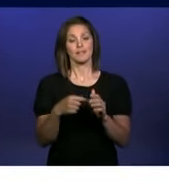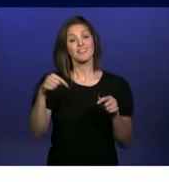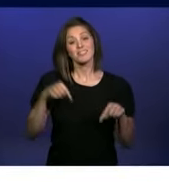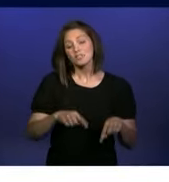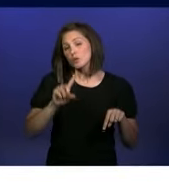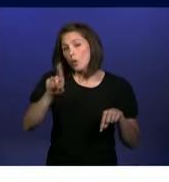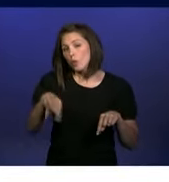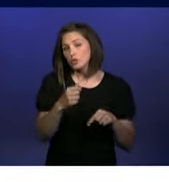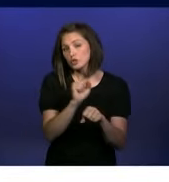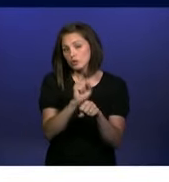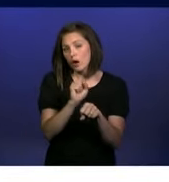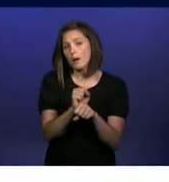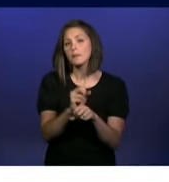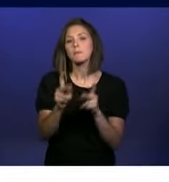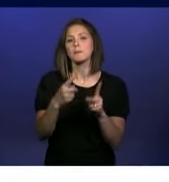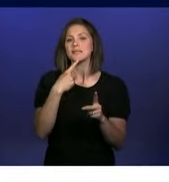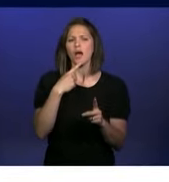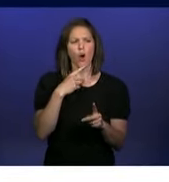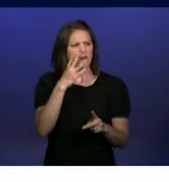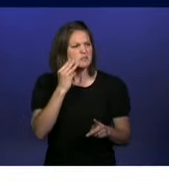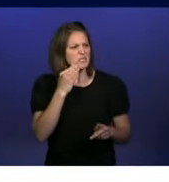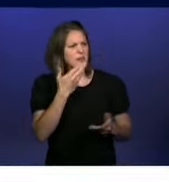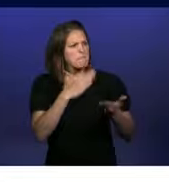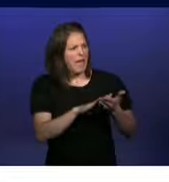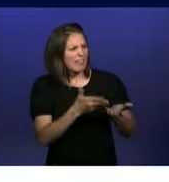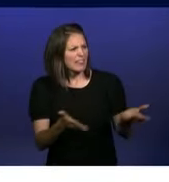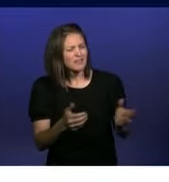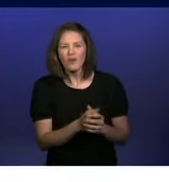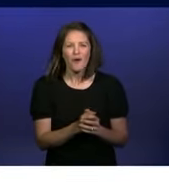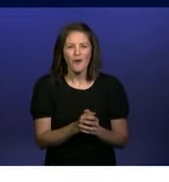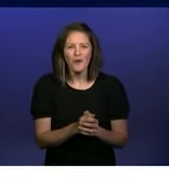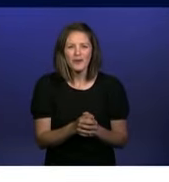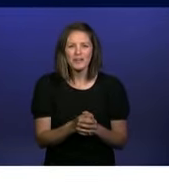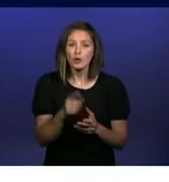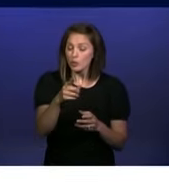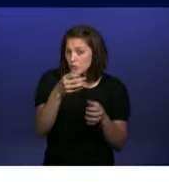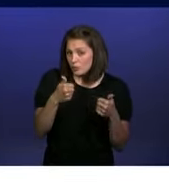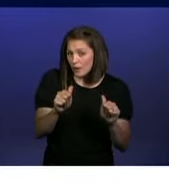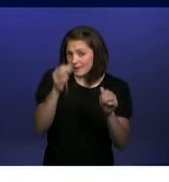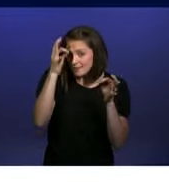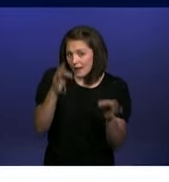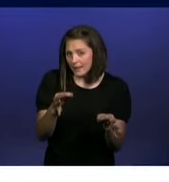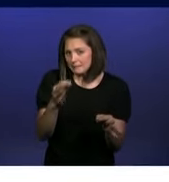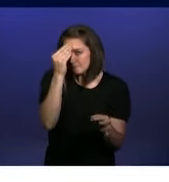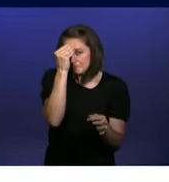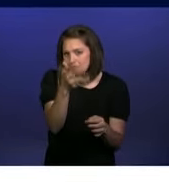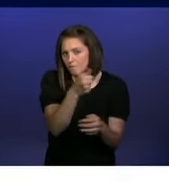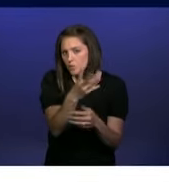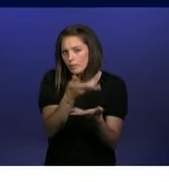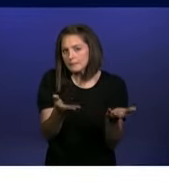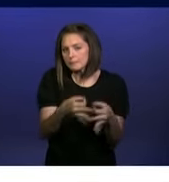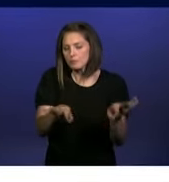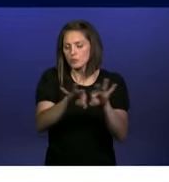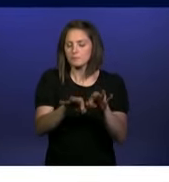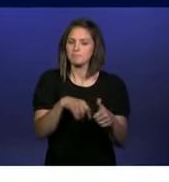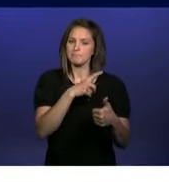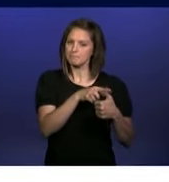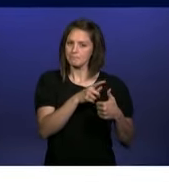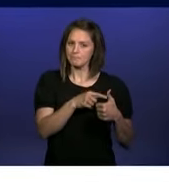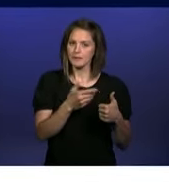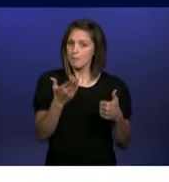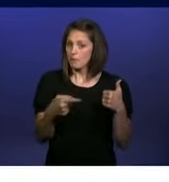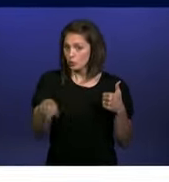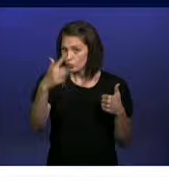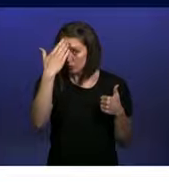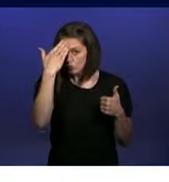is suggested to be a bad thing. So as you're making your decision, there's several things I think it's important for you to consider. One, you may not know this, I